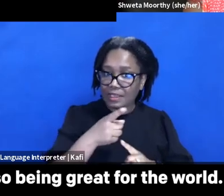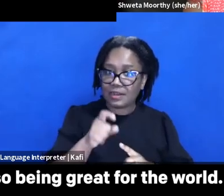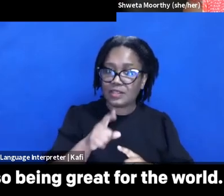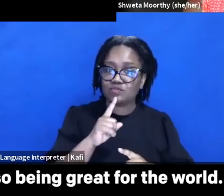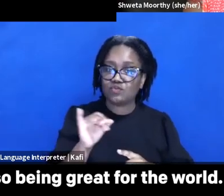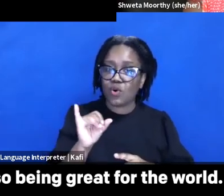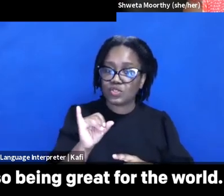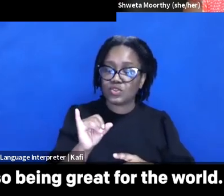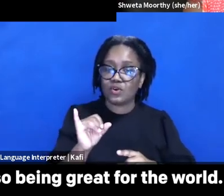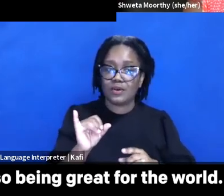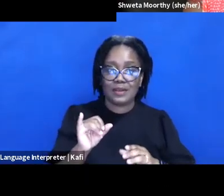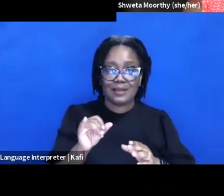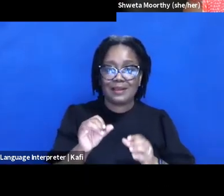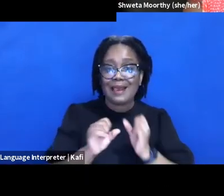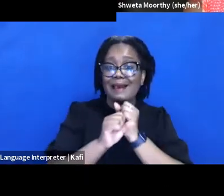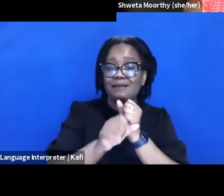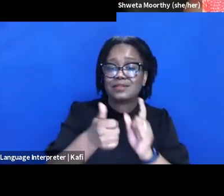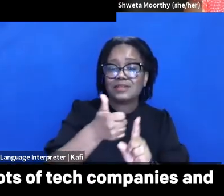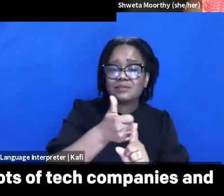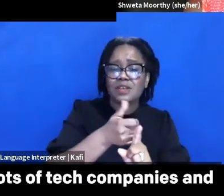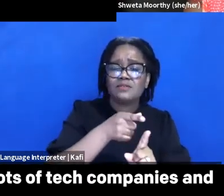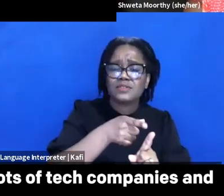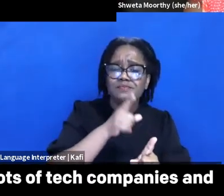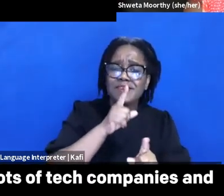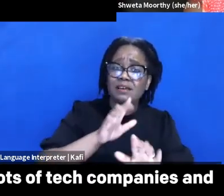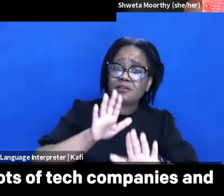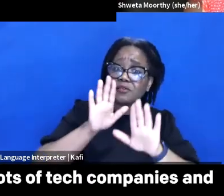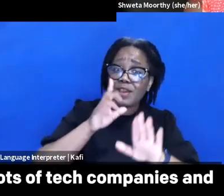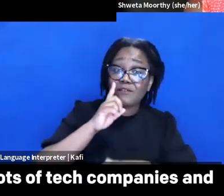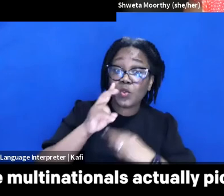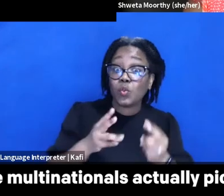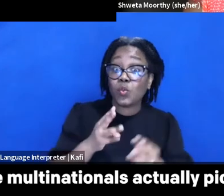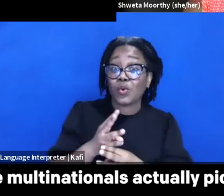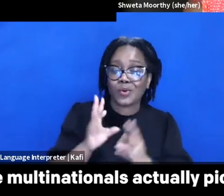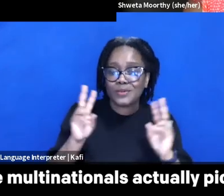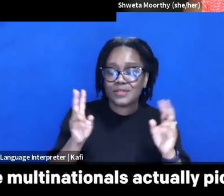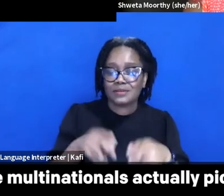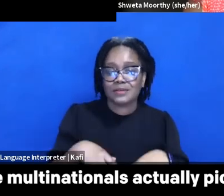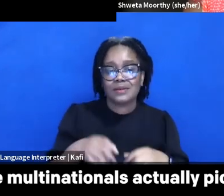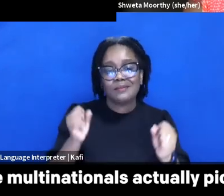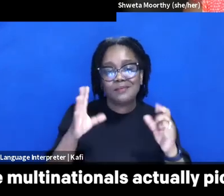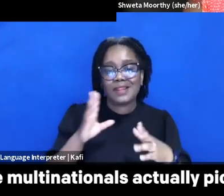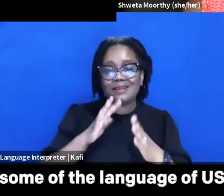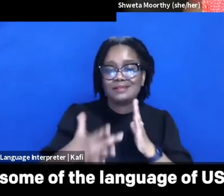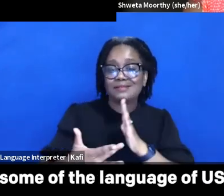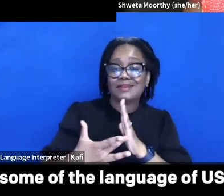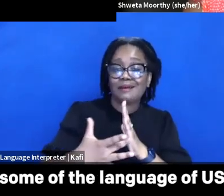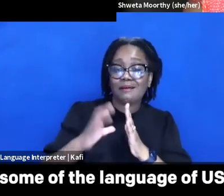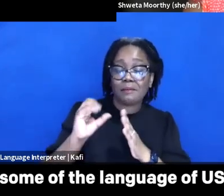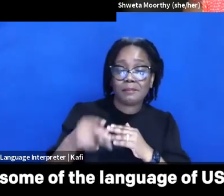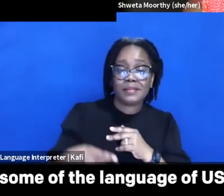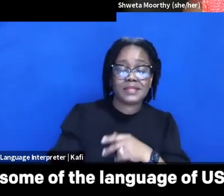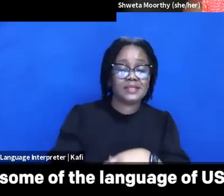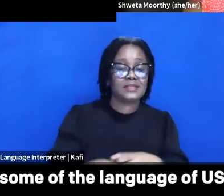also being great for the world. Lots of tech companies and large multinationals actually pick up some